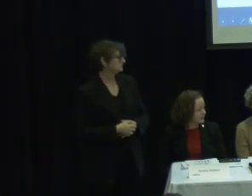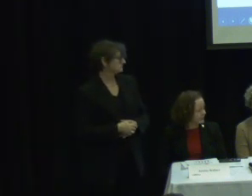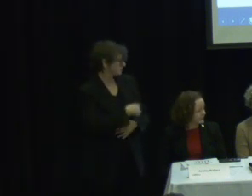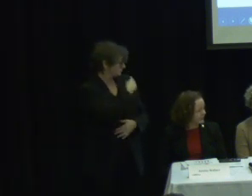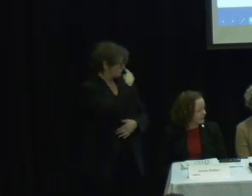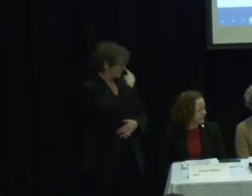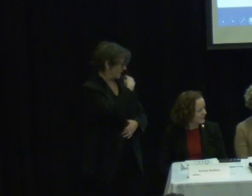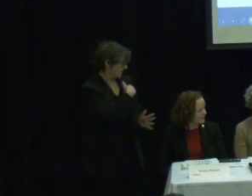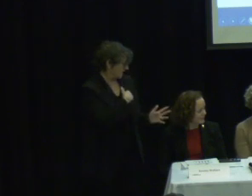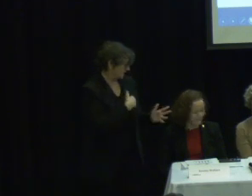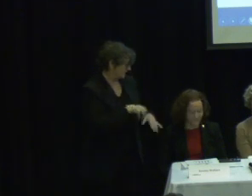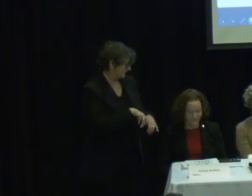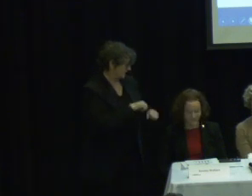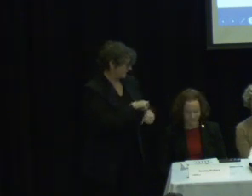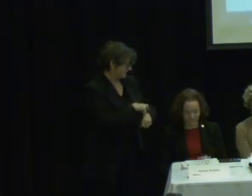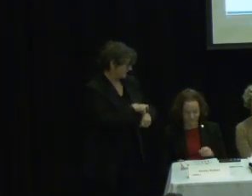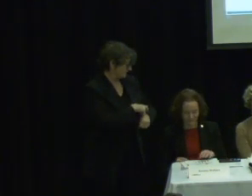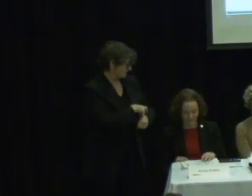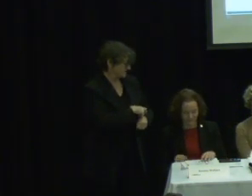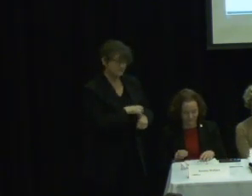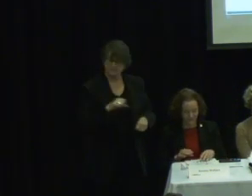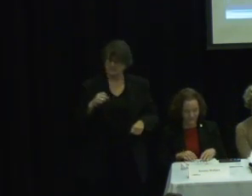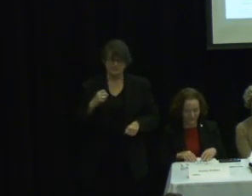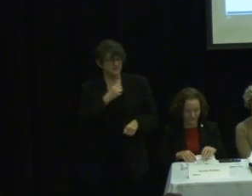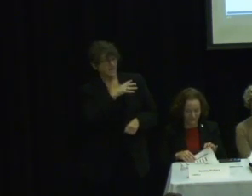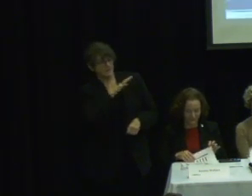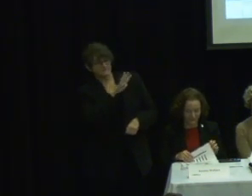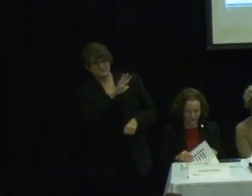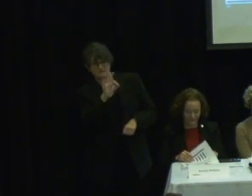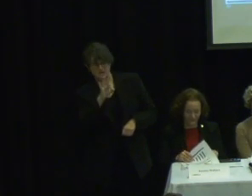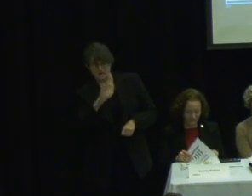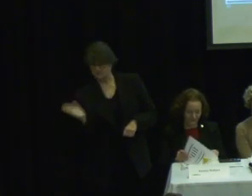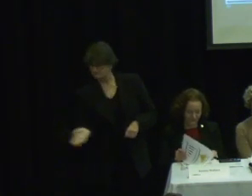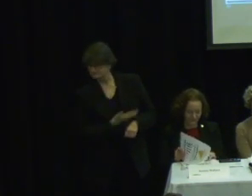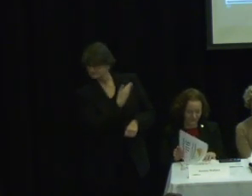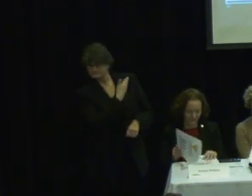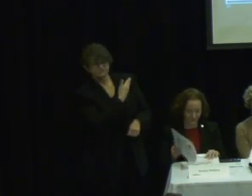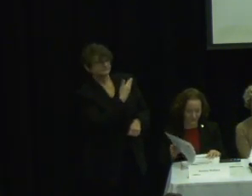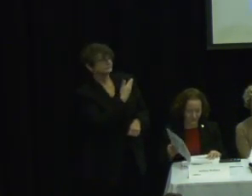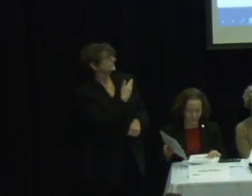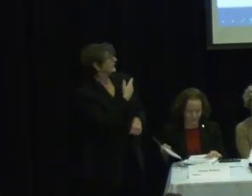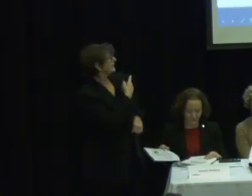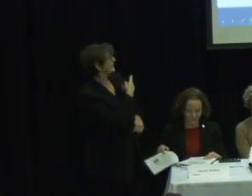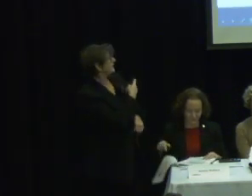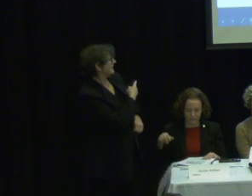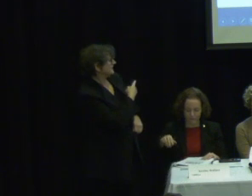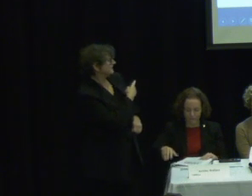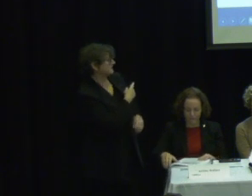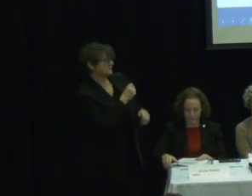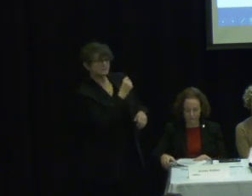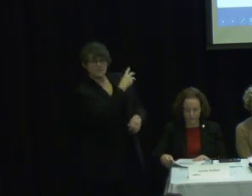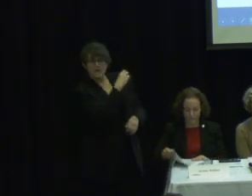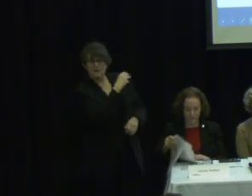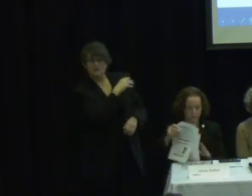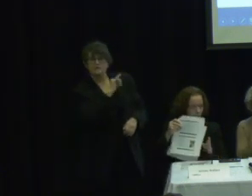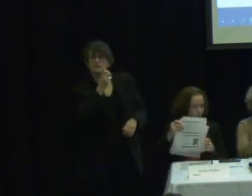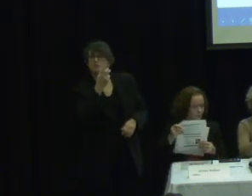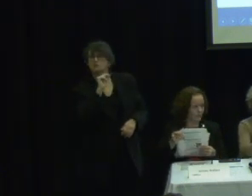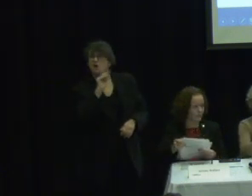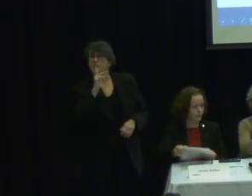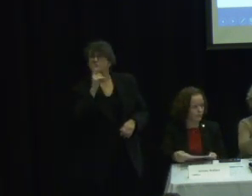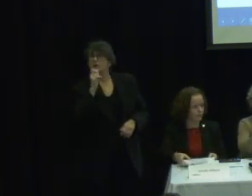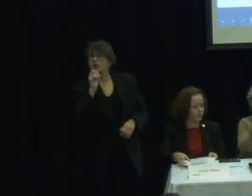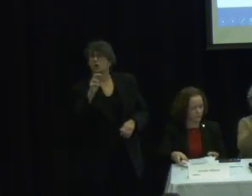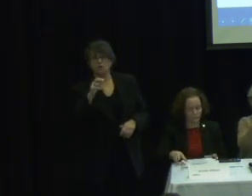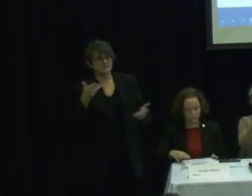share this. 59, Stephen. This is a slide. I appreciate John Barker, and who's in the room. It's a